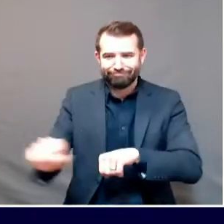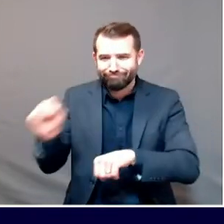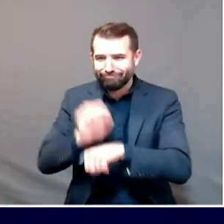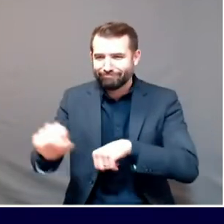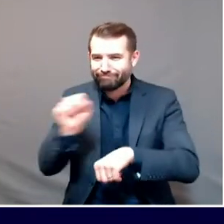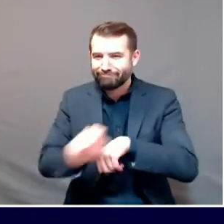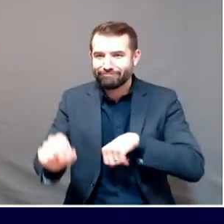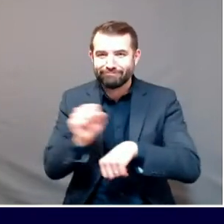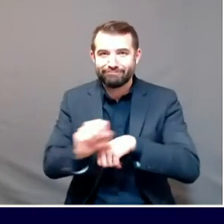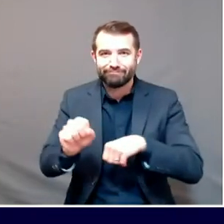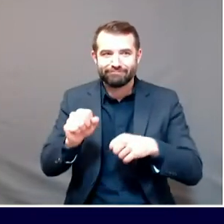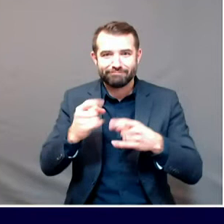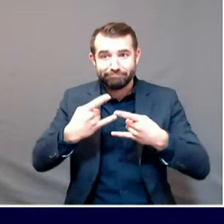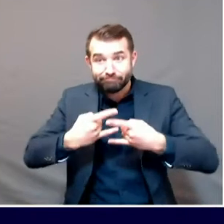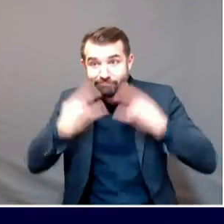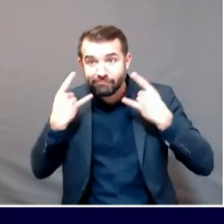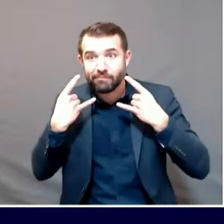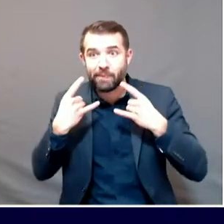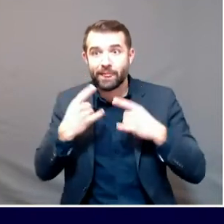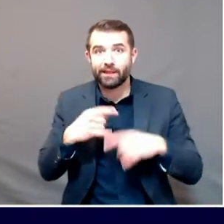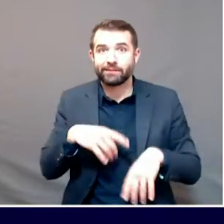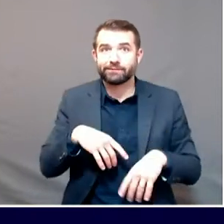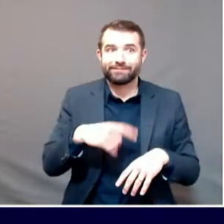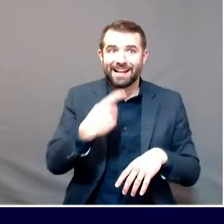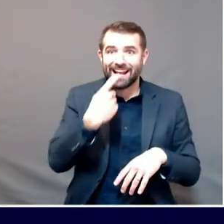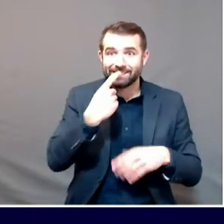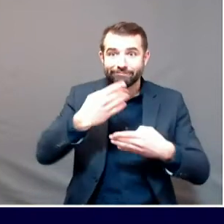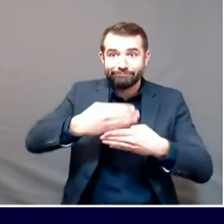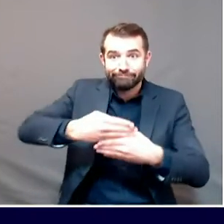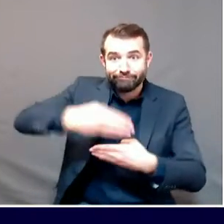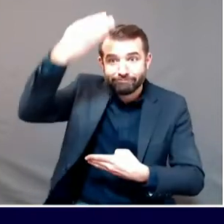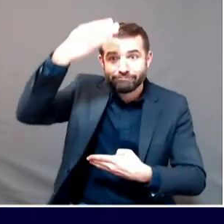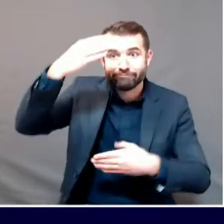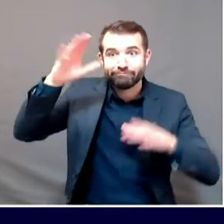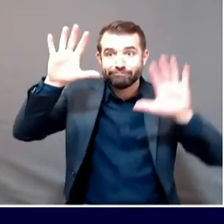wearing masks, by putting up plexiglass in places